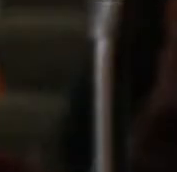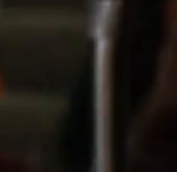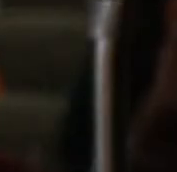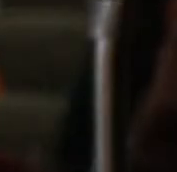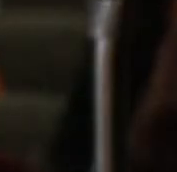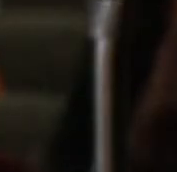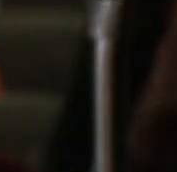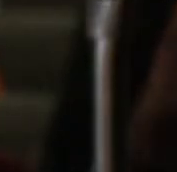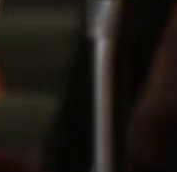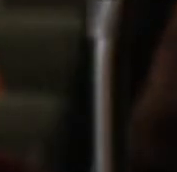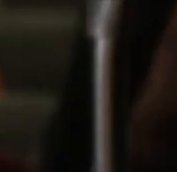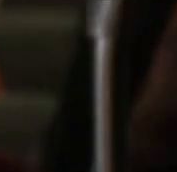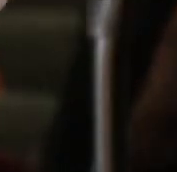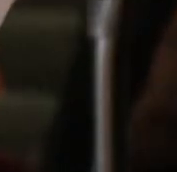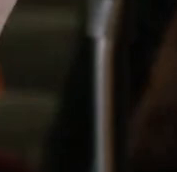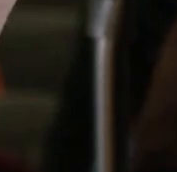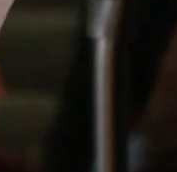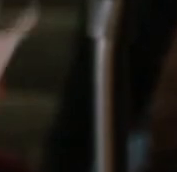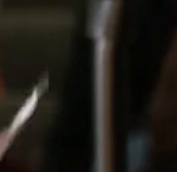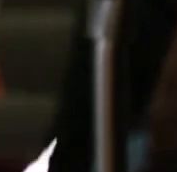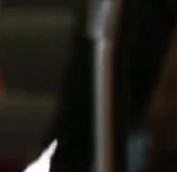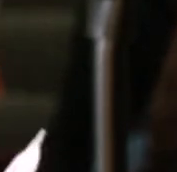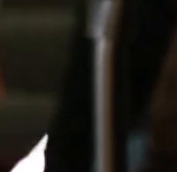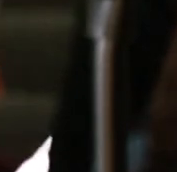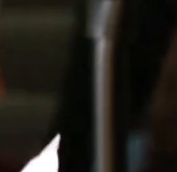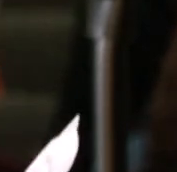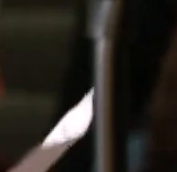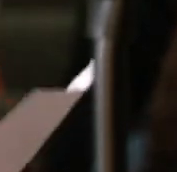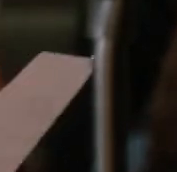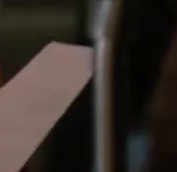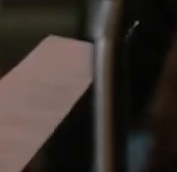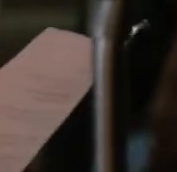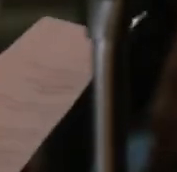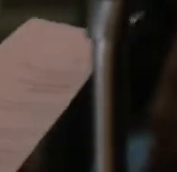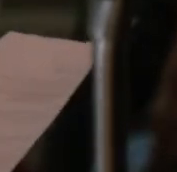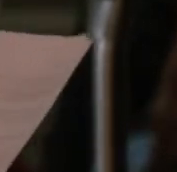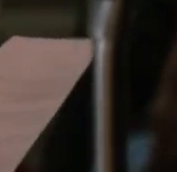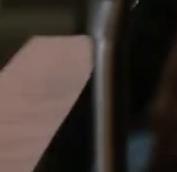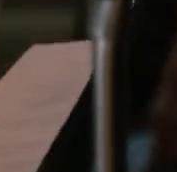extends right up the line of authority